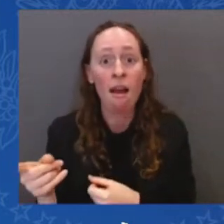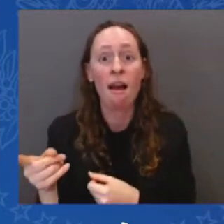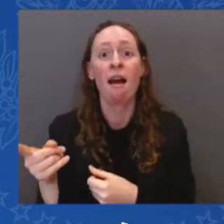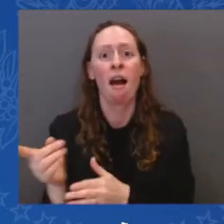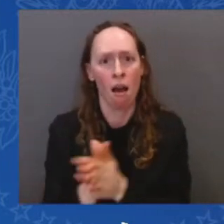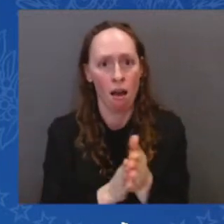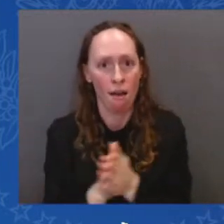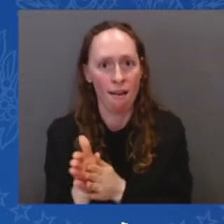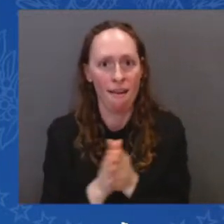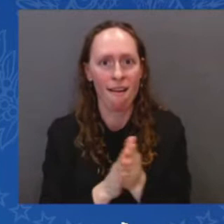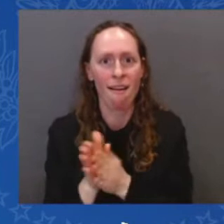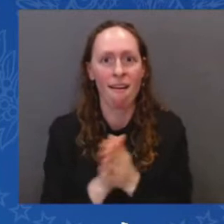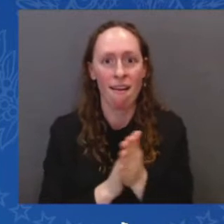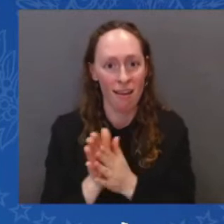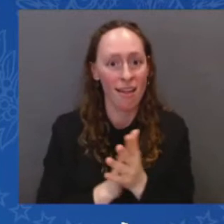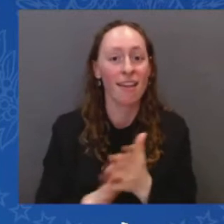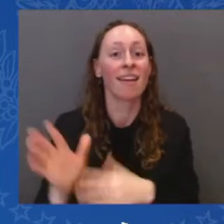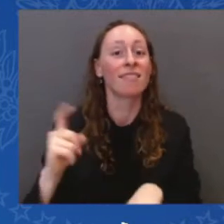4